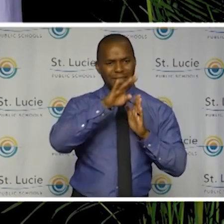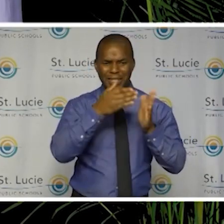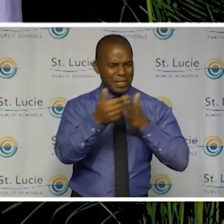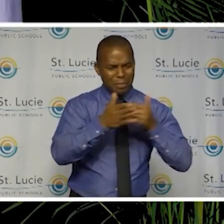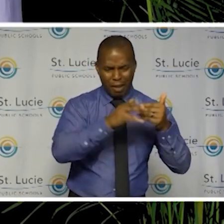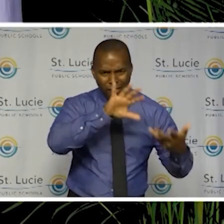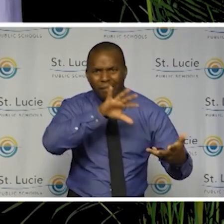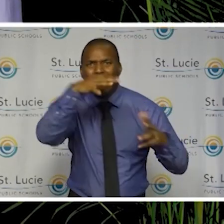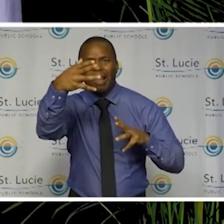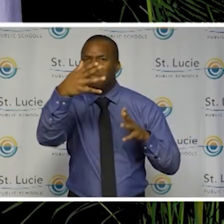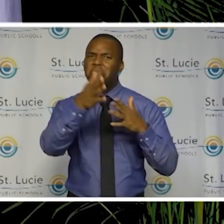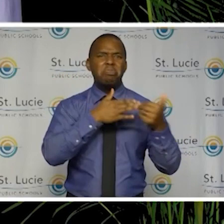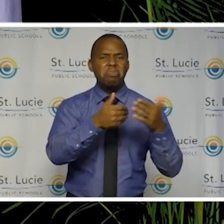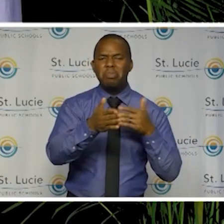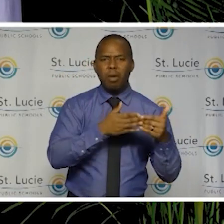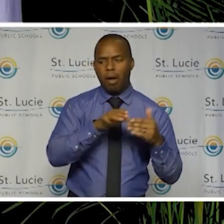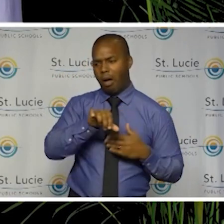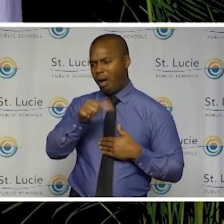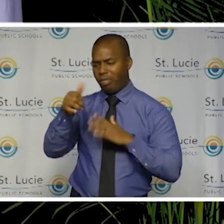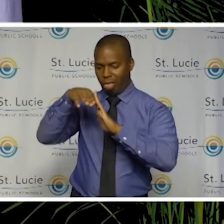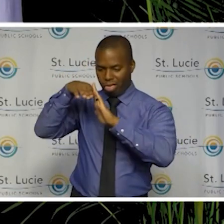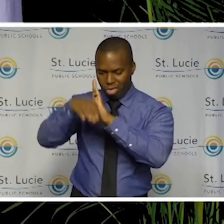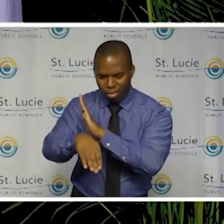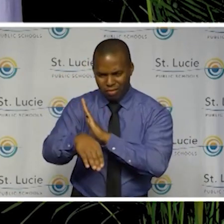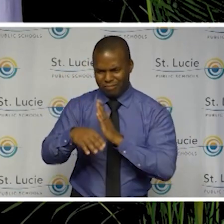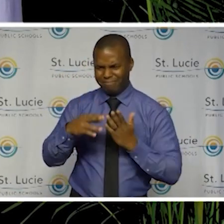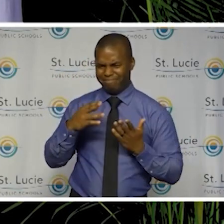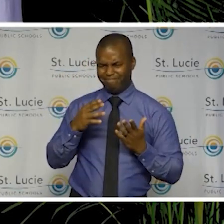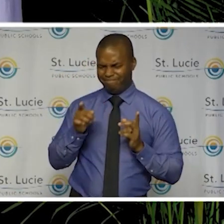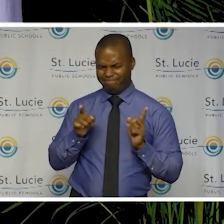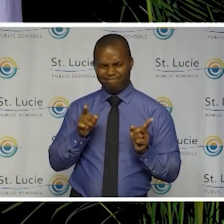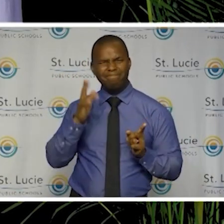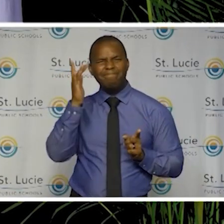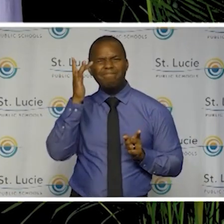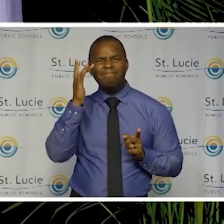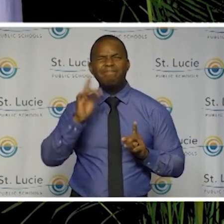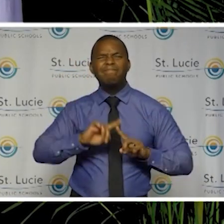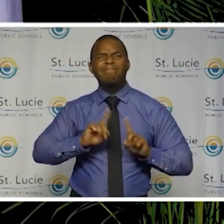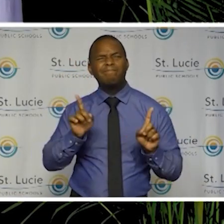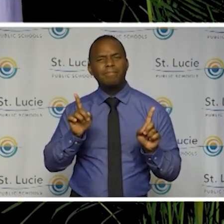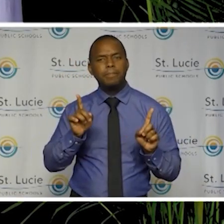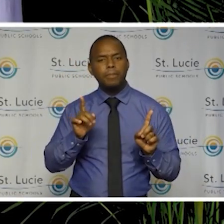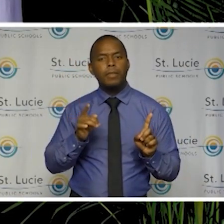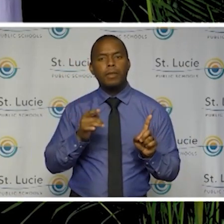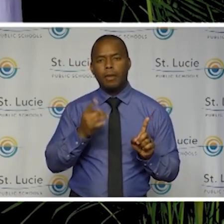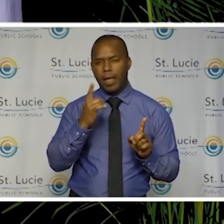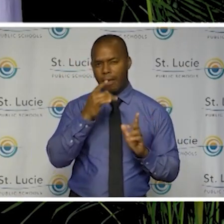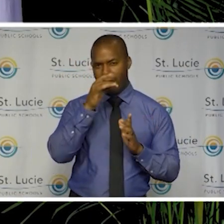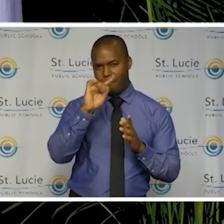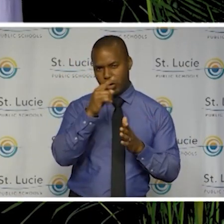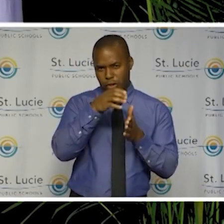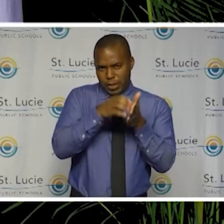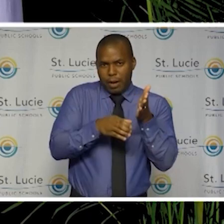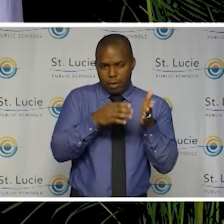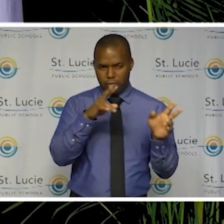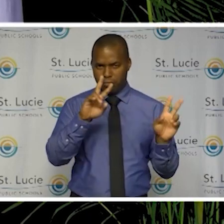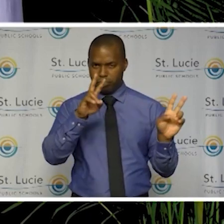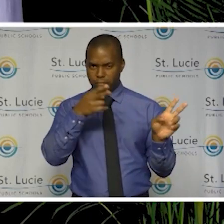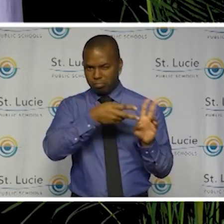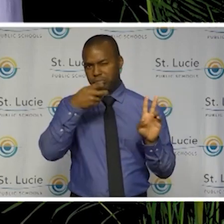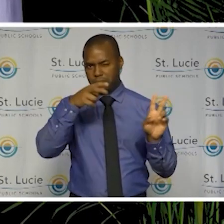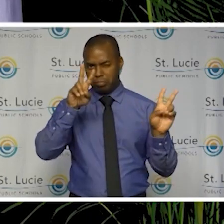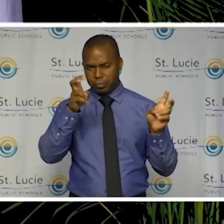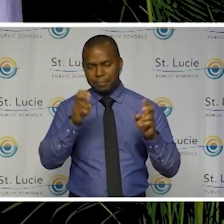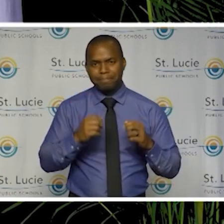chaos, and other companies do not? I want to quote a line from the first chapter, quote,